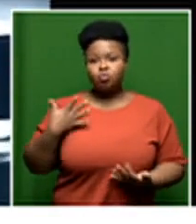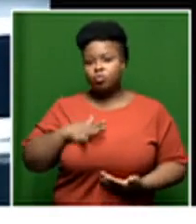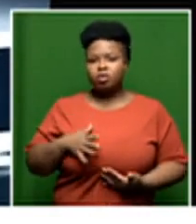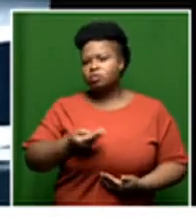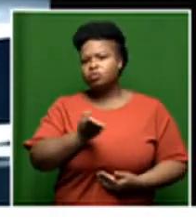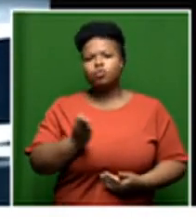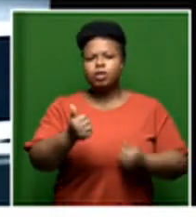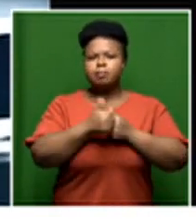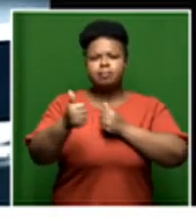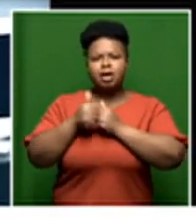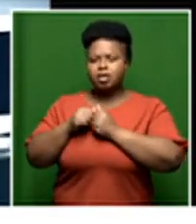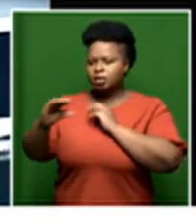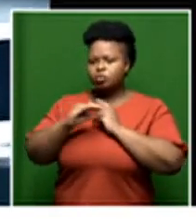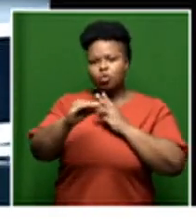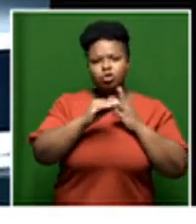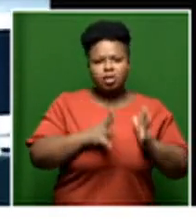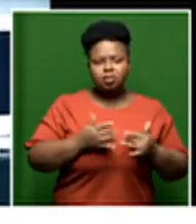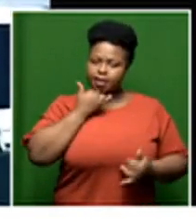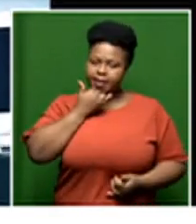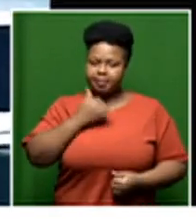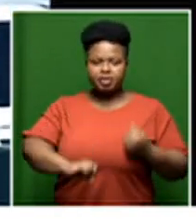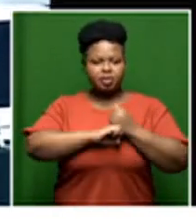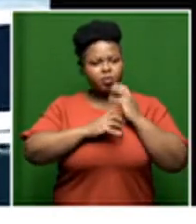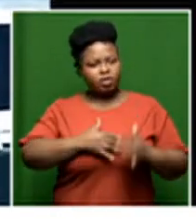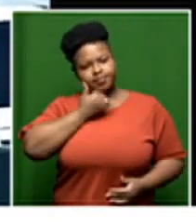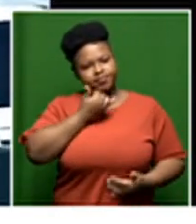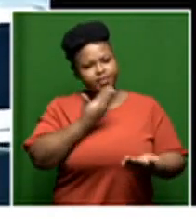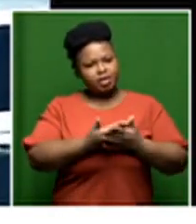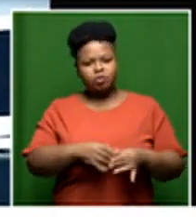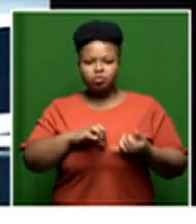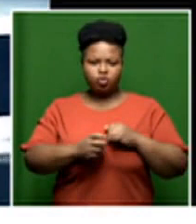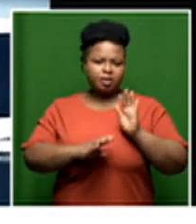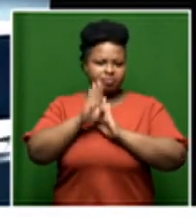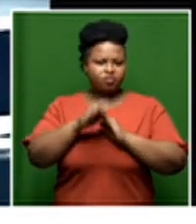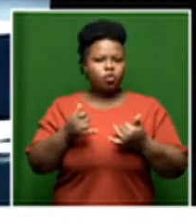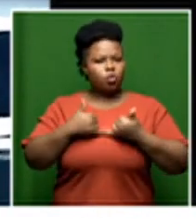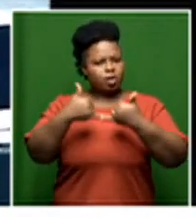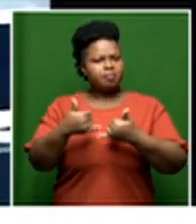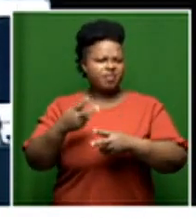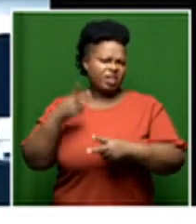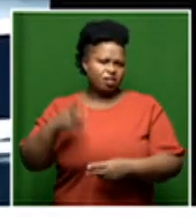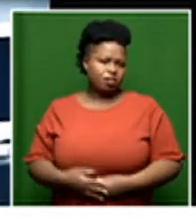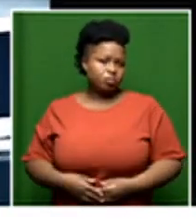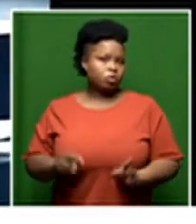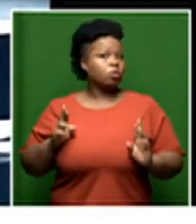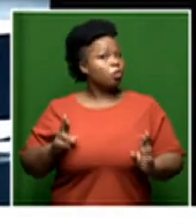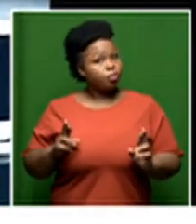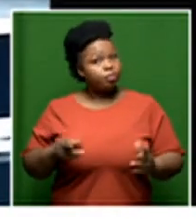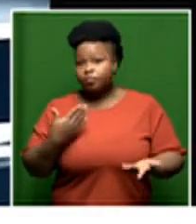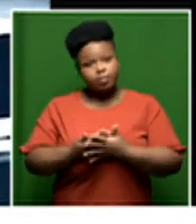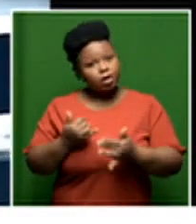happy, making our partners and sponsors happy, making our supporters happy by doing well and reaching the cup final, and hopefully winning.